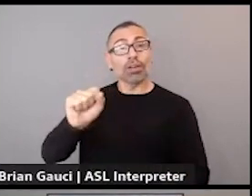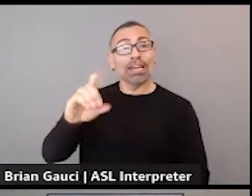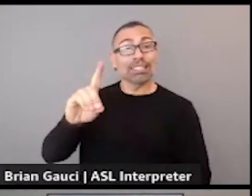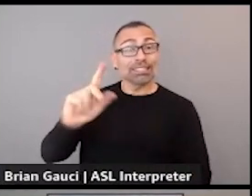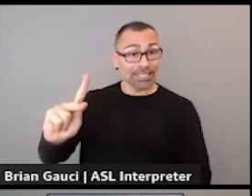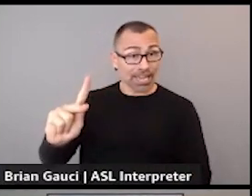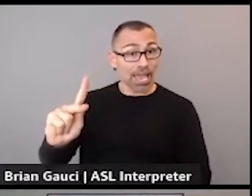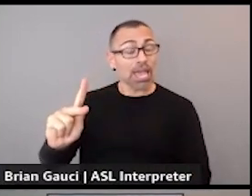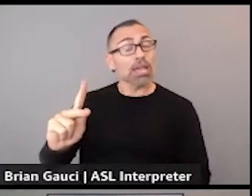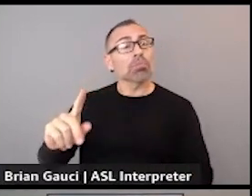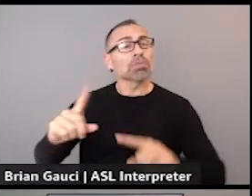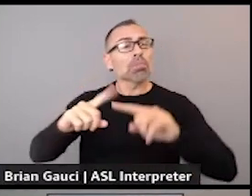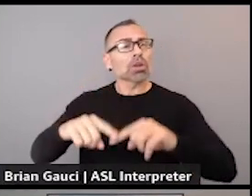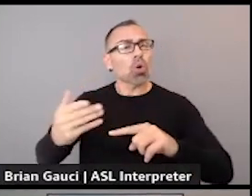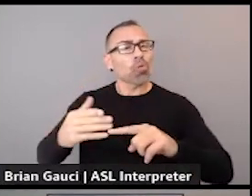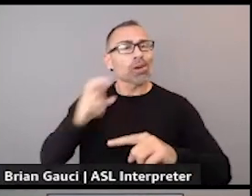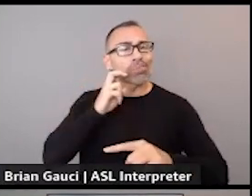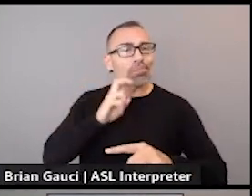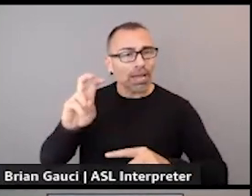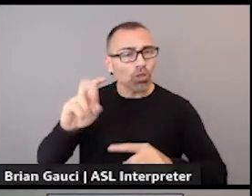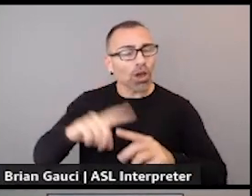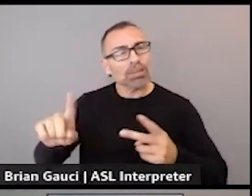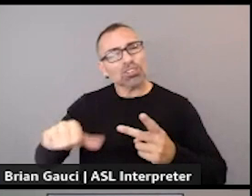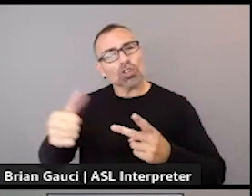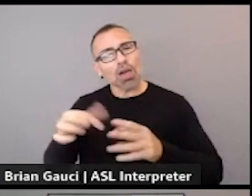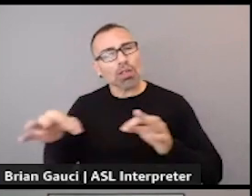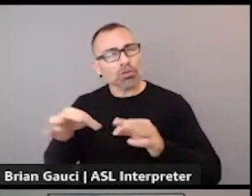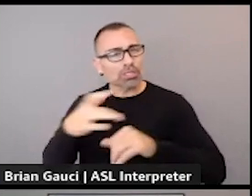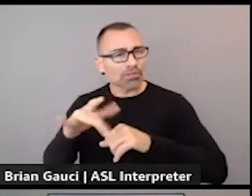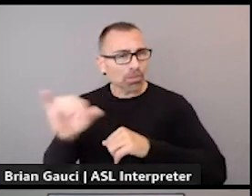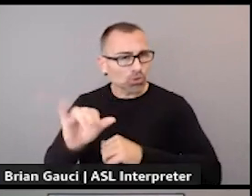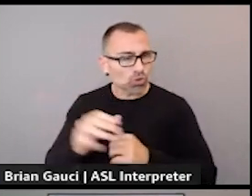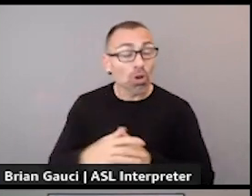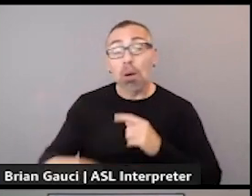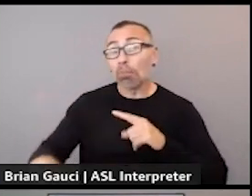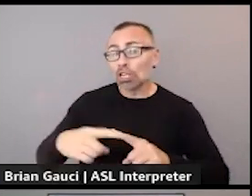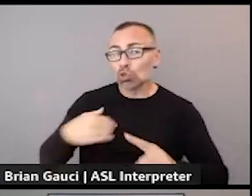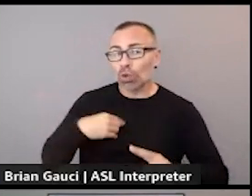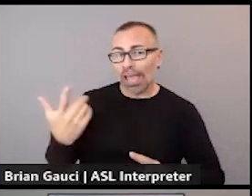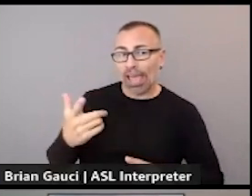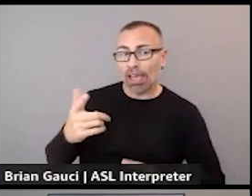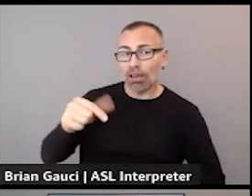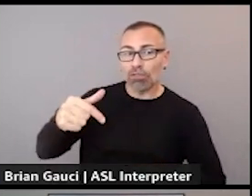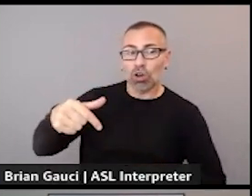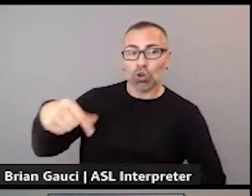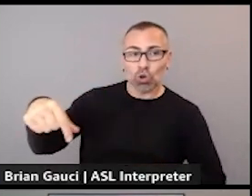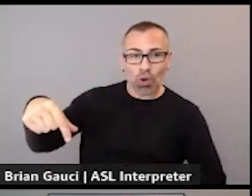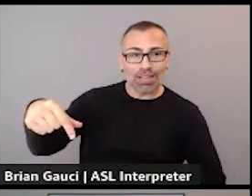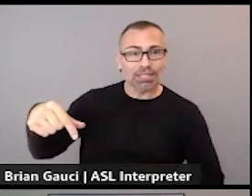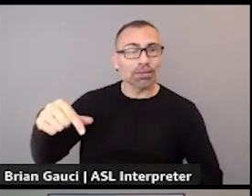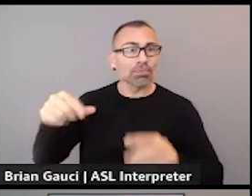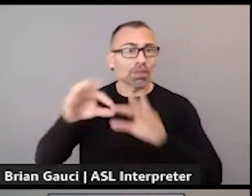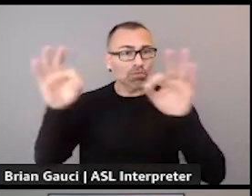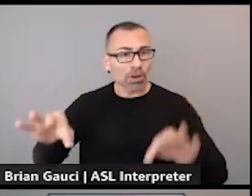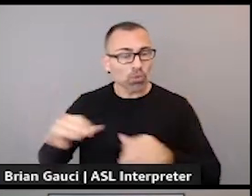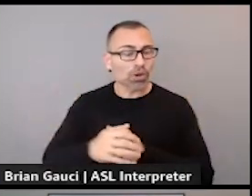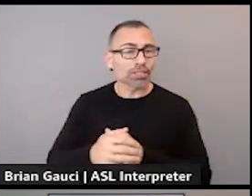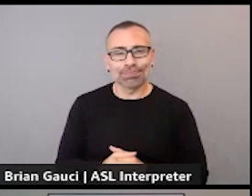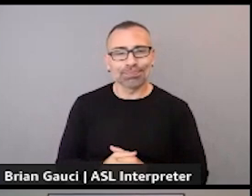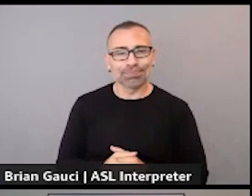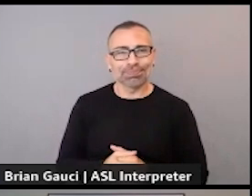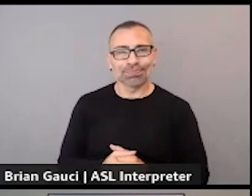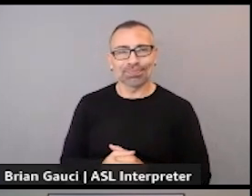it's real. Yeah, exactly. We're live. Exactly. We're coming not live. bots. Speaking of being live, we're getting some questions in here. Anybody want to answer